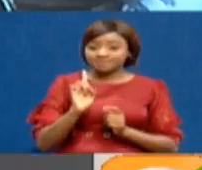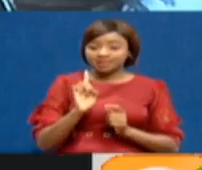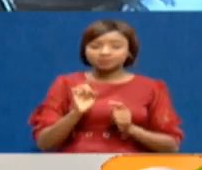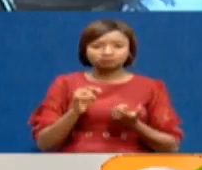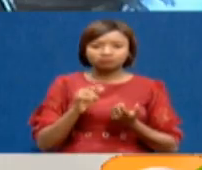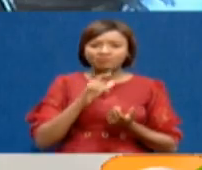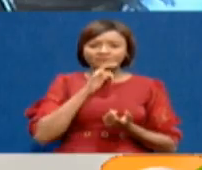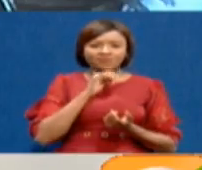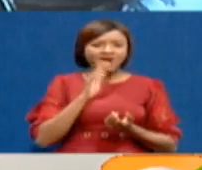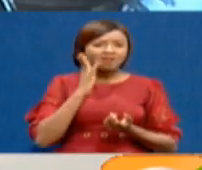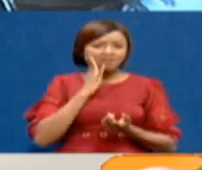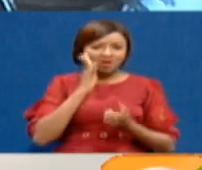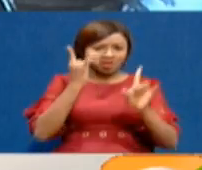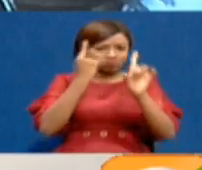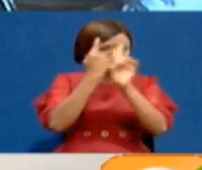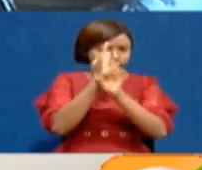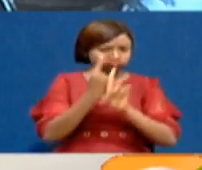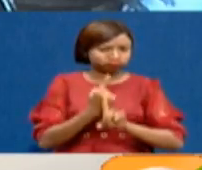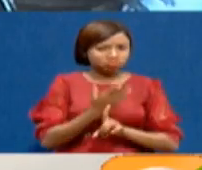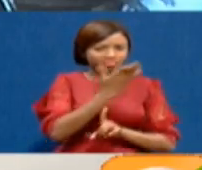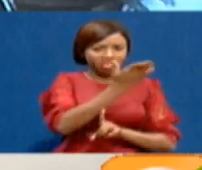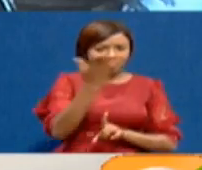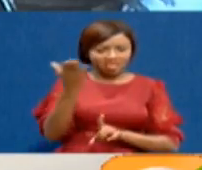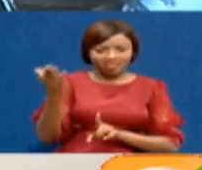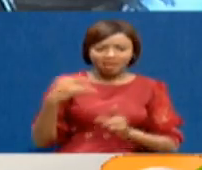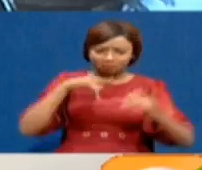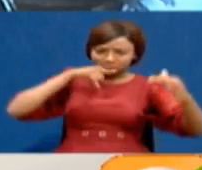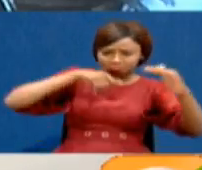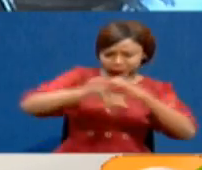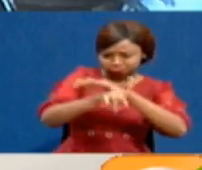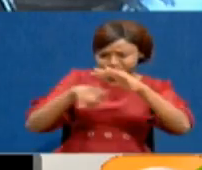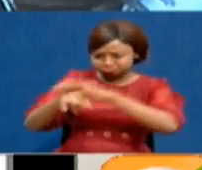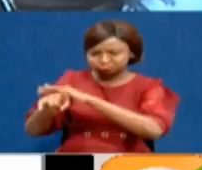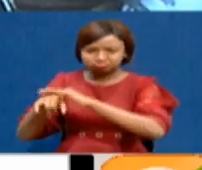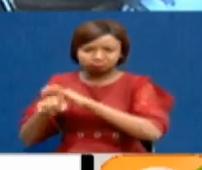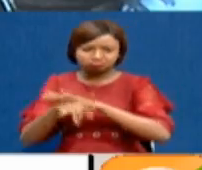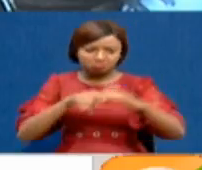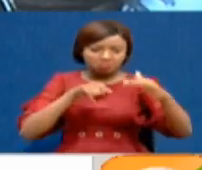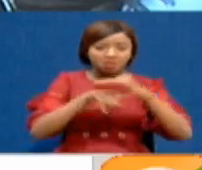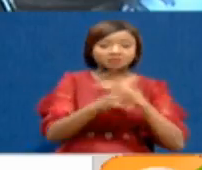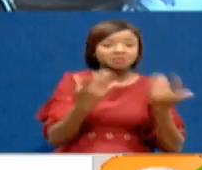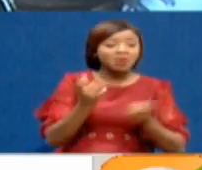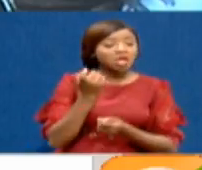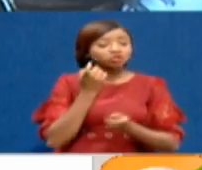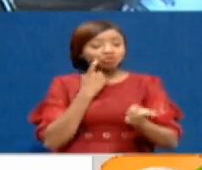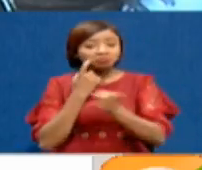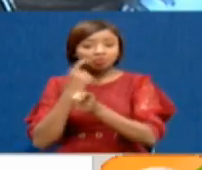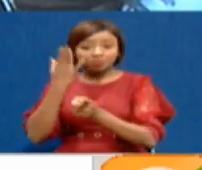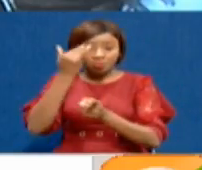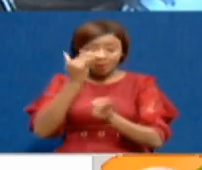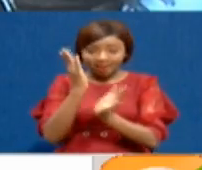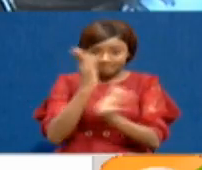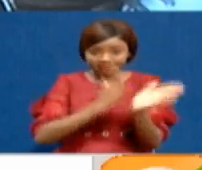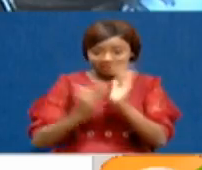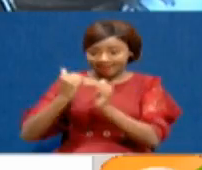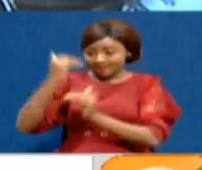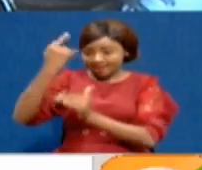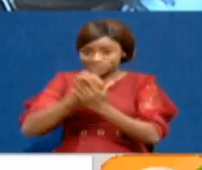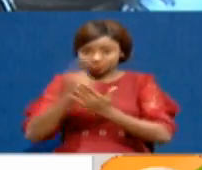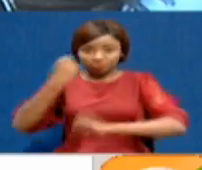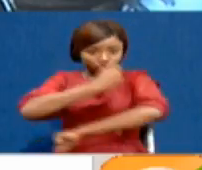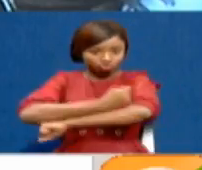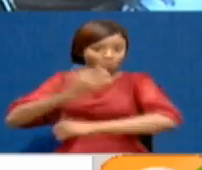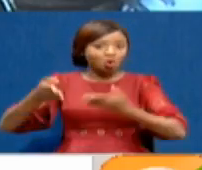Parents across the country today rushed to bookshops and uniform centers to buy school items ahead of next week's reopening date. At most stores,